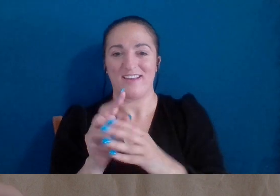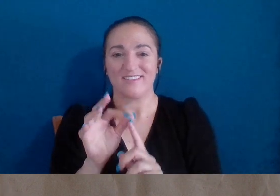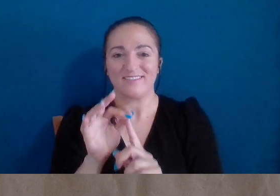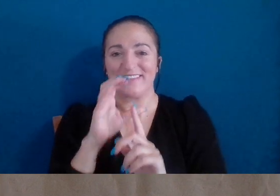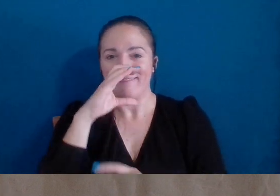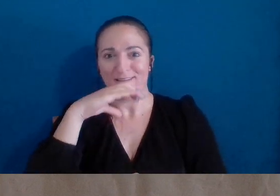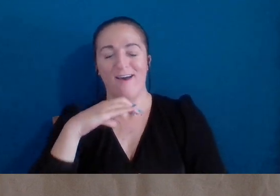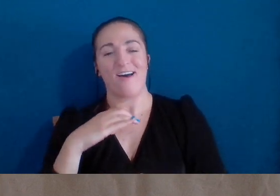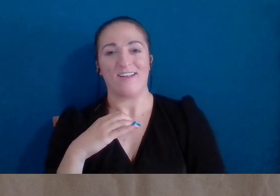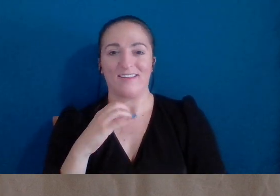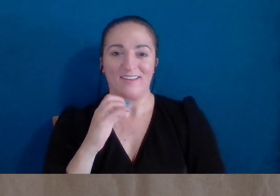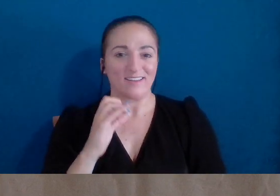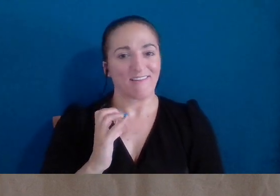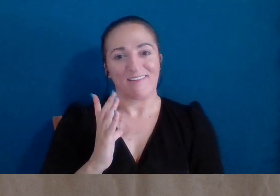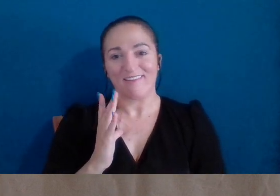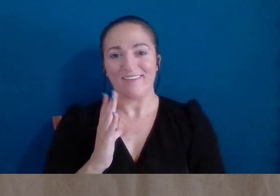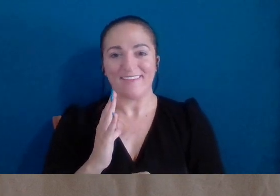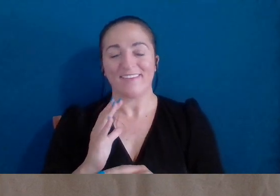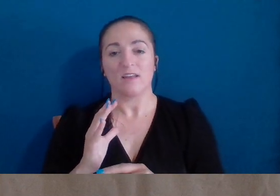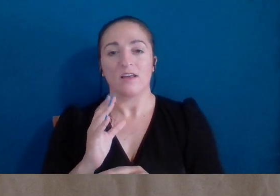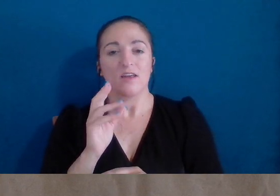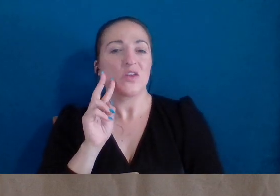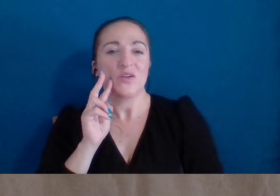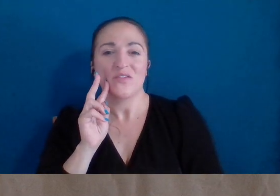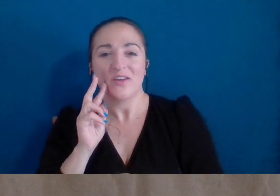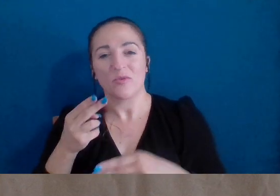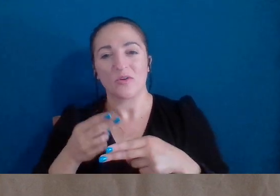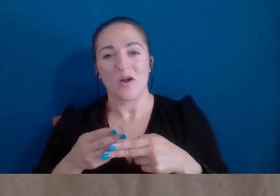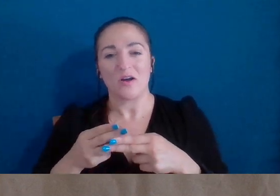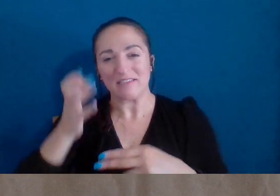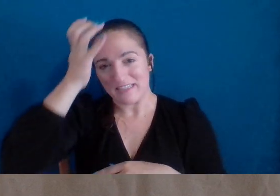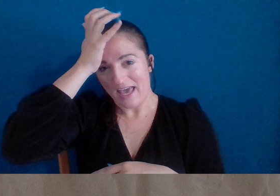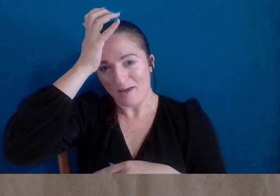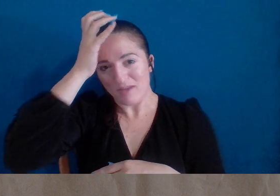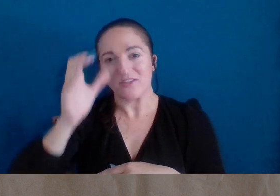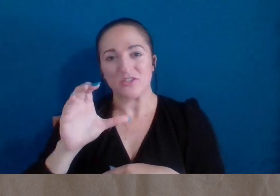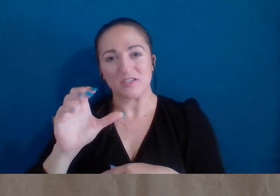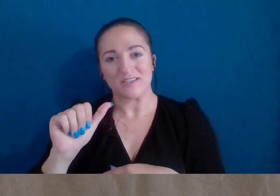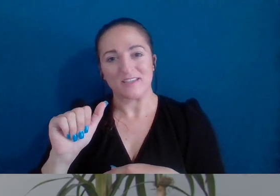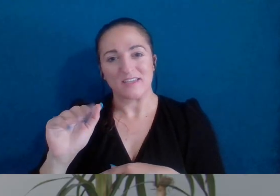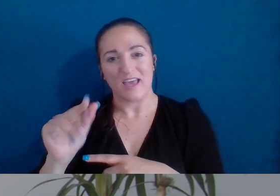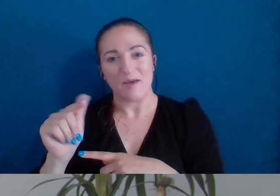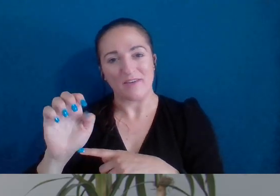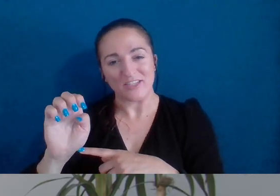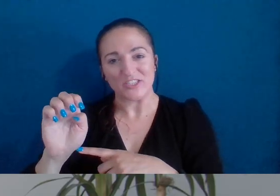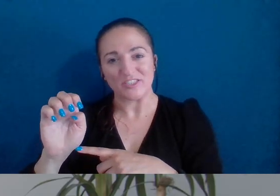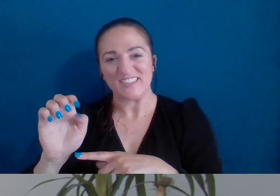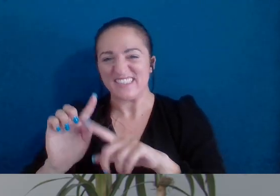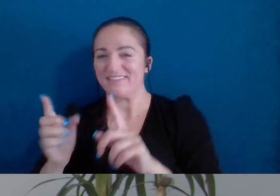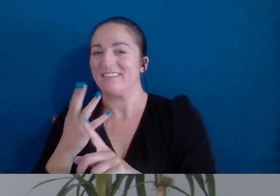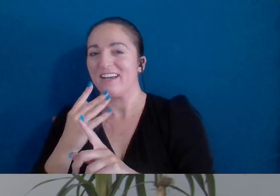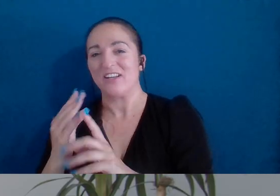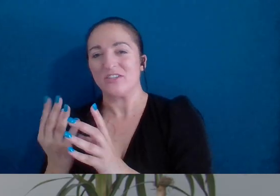like purple cabbage, you know? Sometimes plants have exciting colors. So the